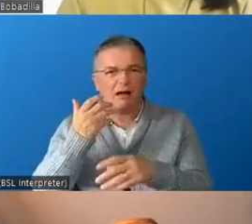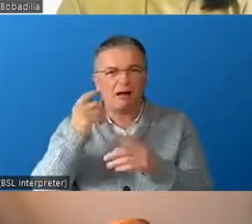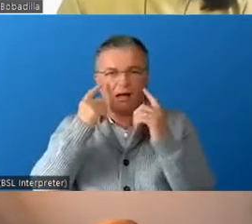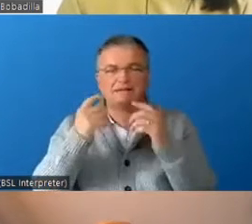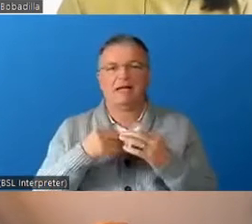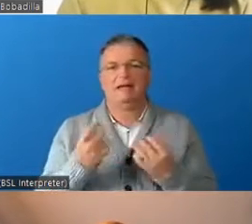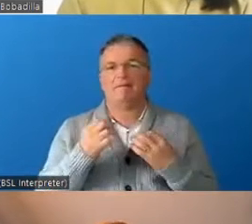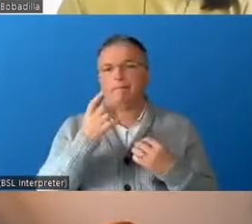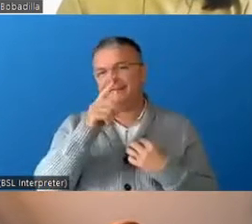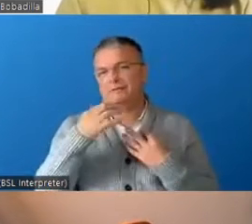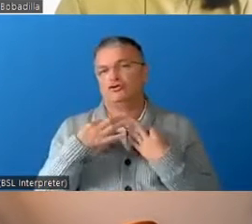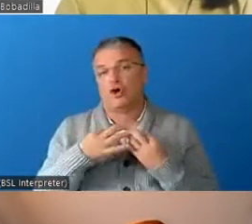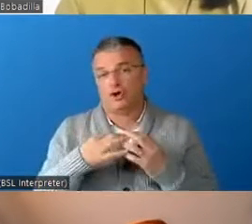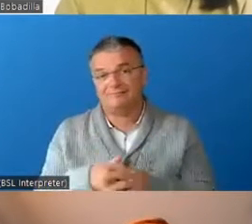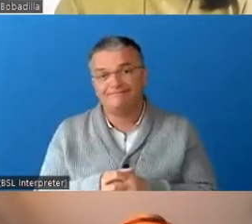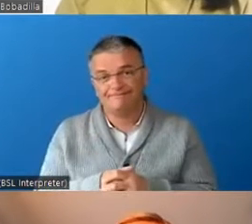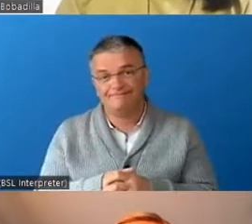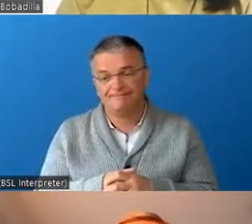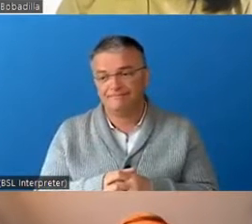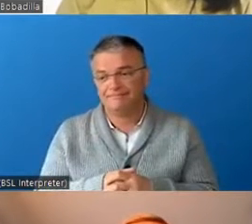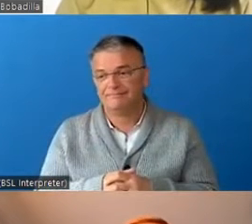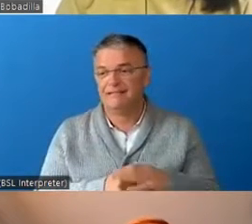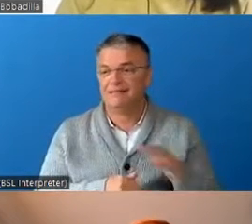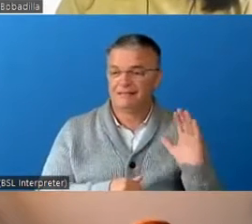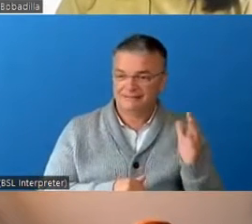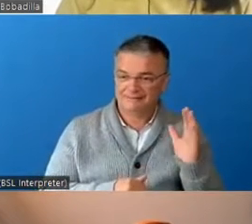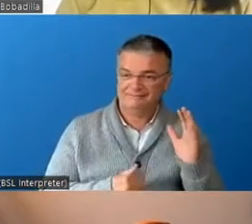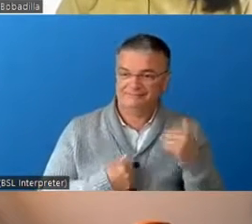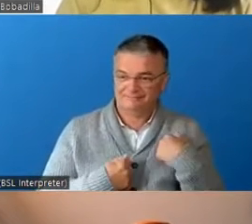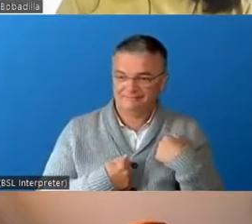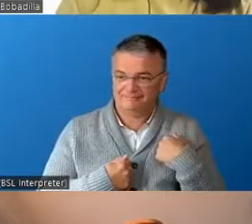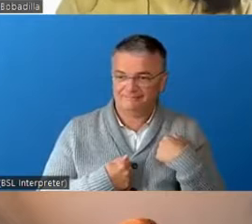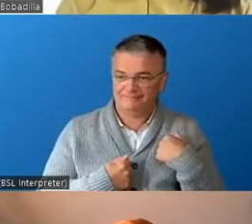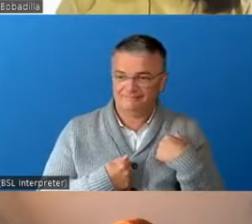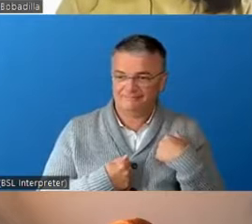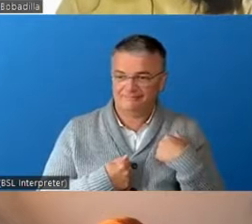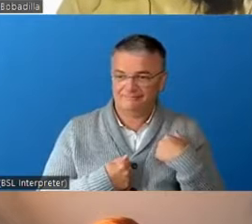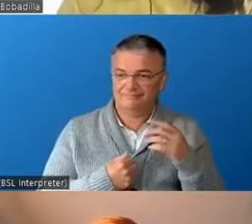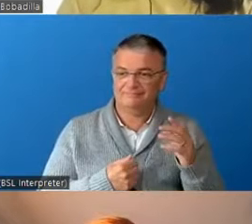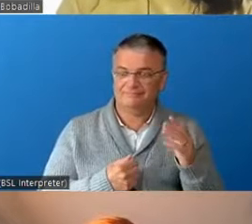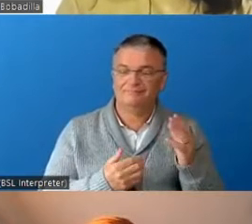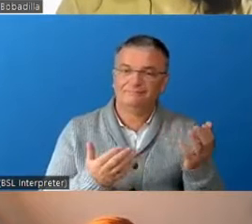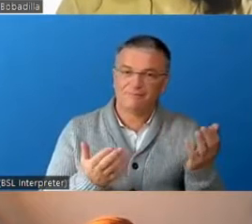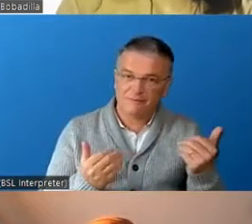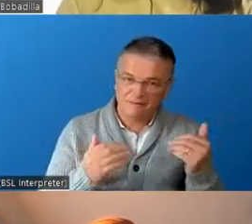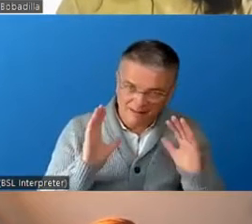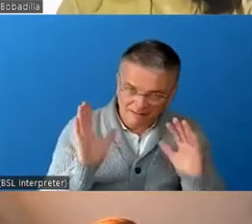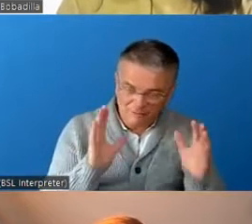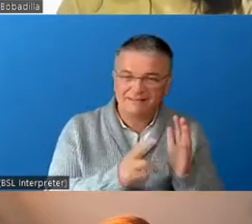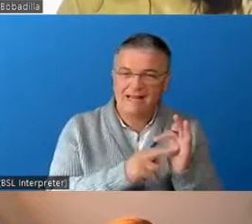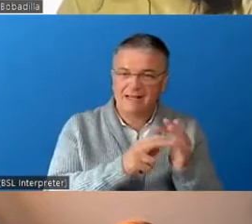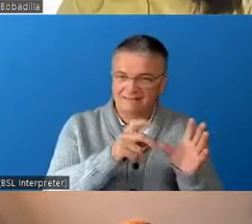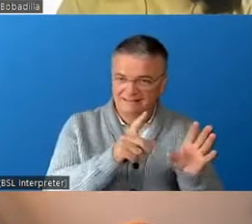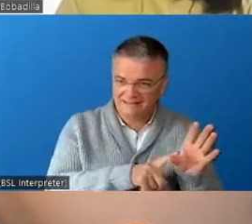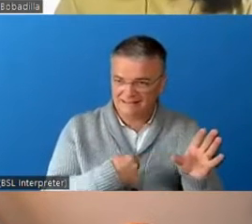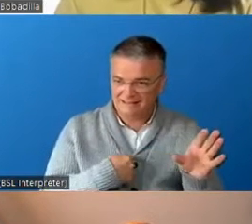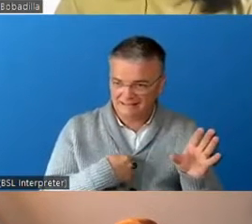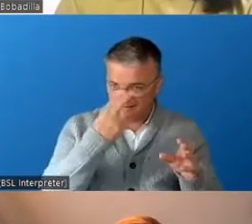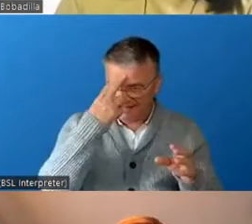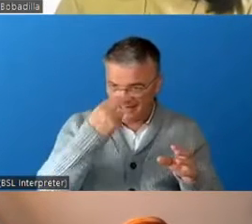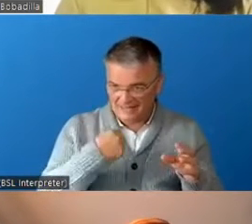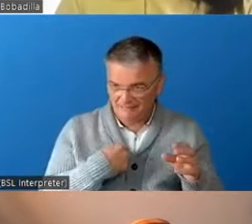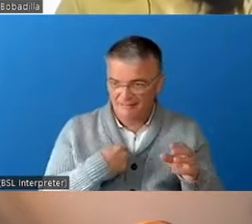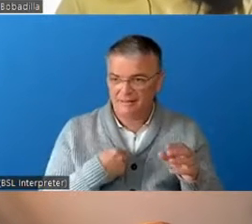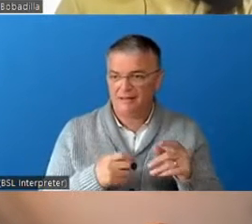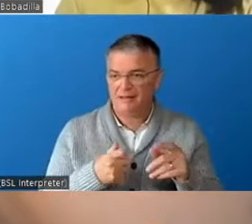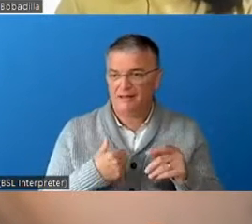shirt. Yeah, and good evening, everyone. My name is Nancy. I